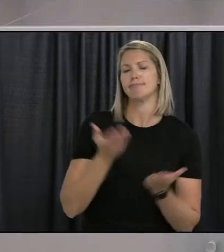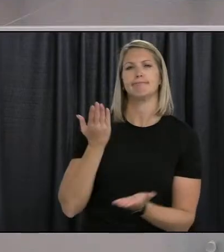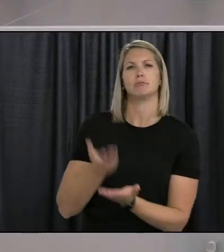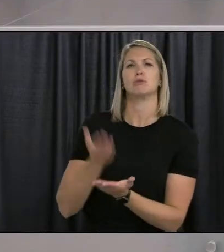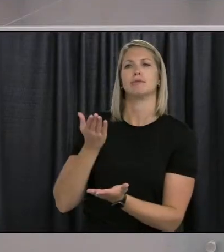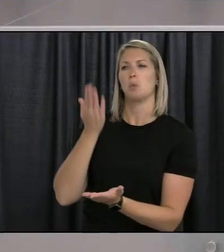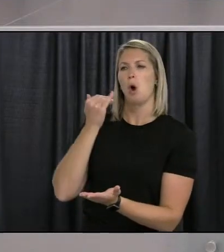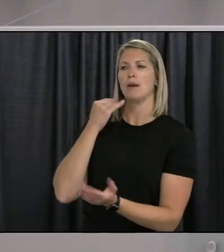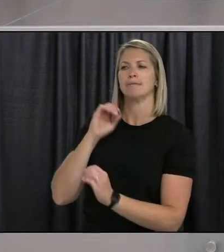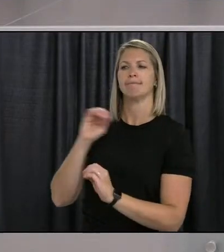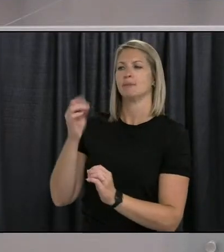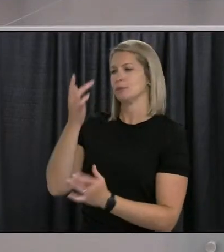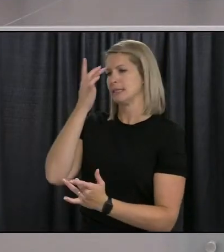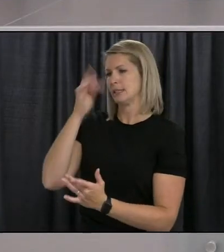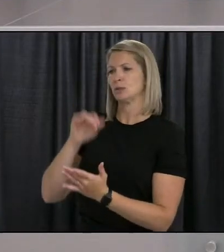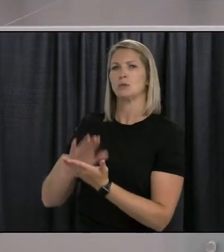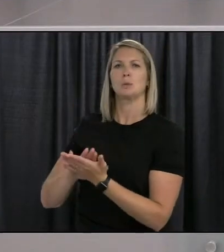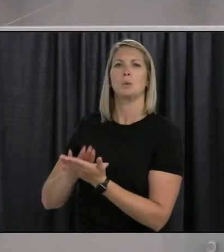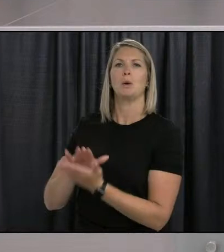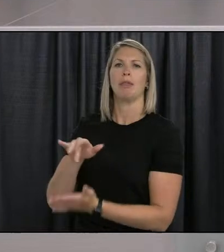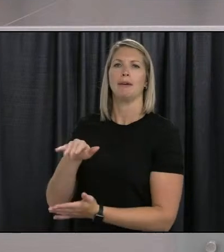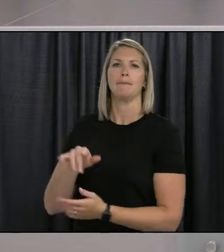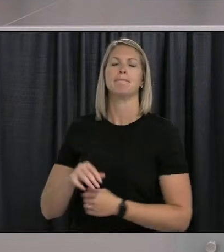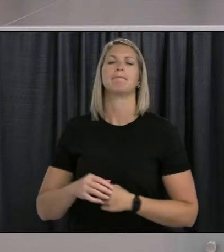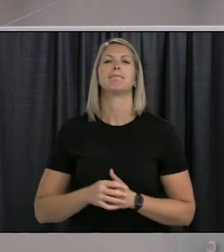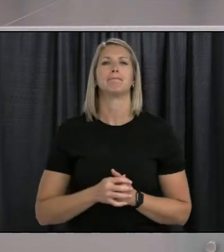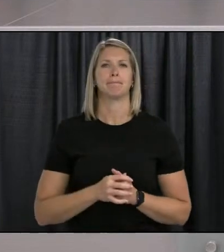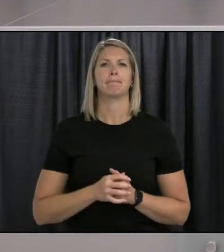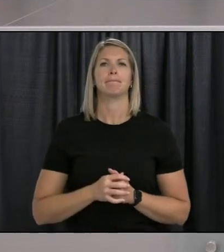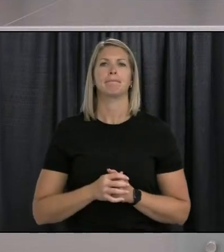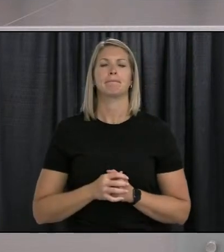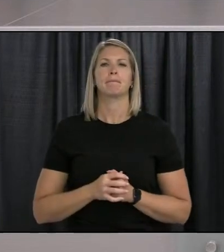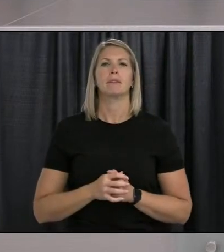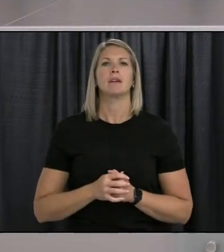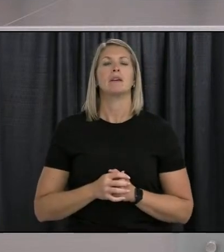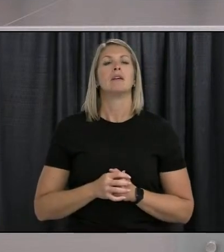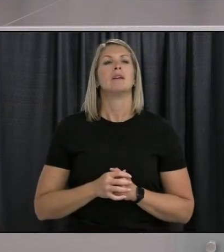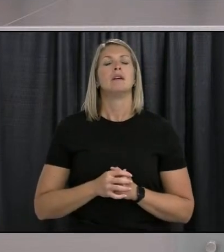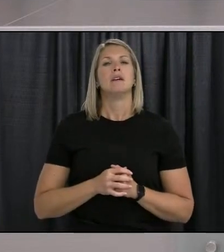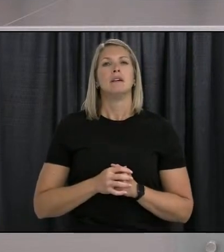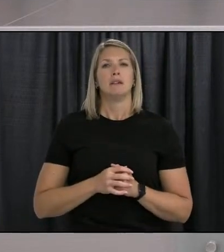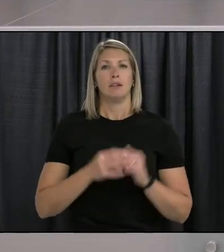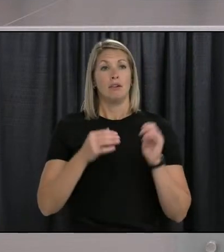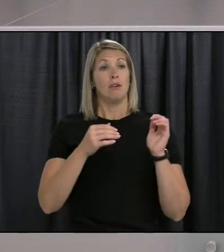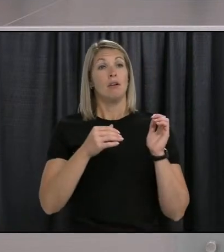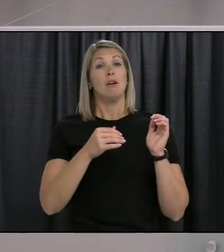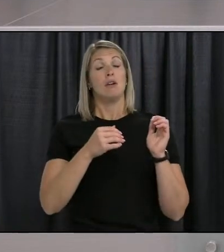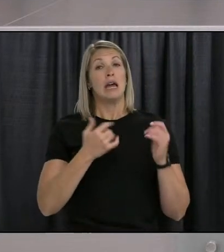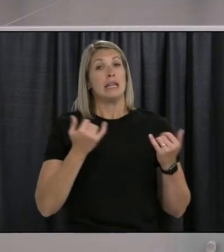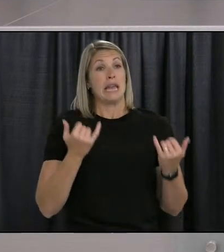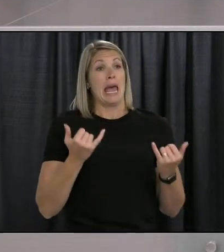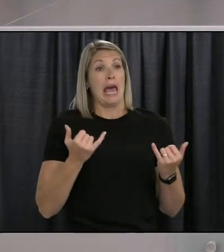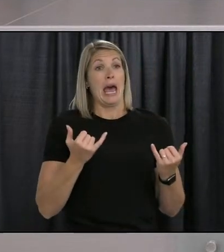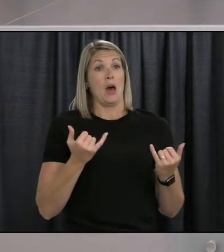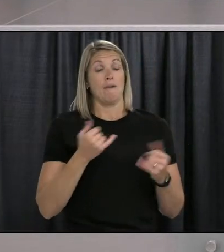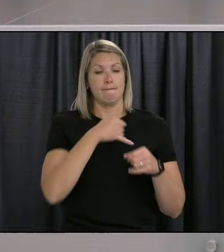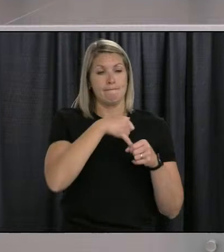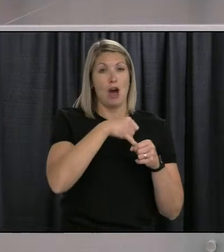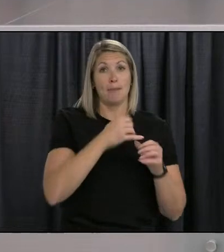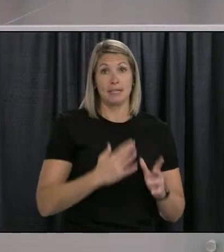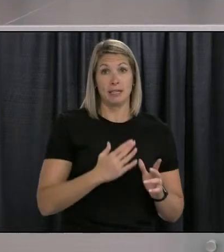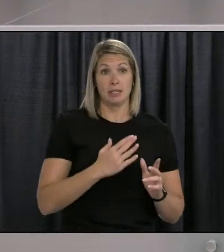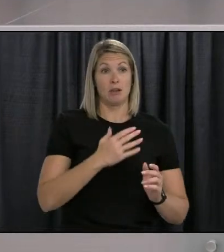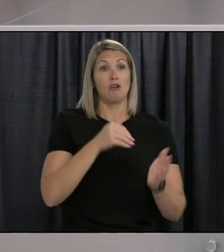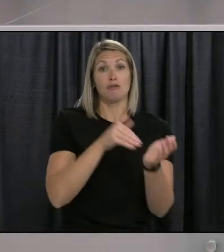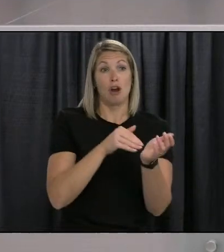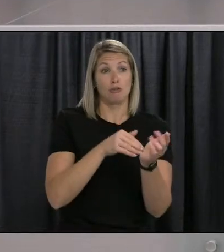Minister Haggie, we've seen the decision that both doctors and pharmacists will be able to charge to deliver flu shots this year.